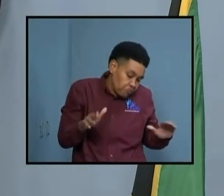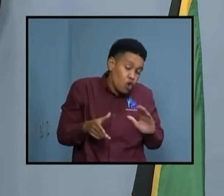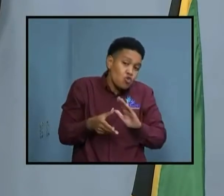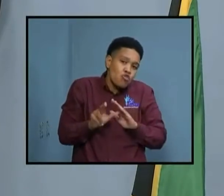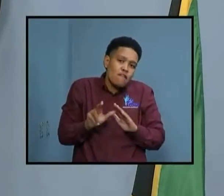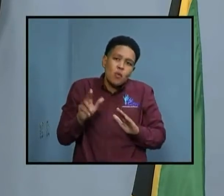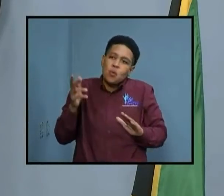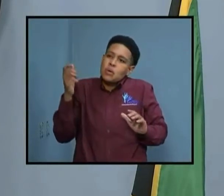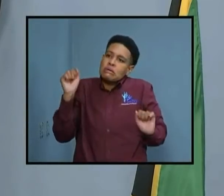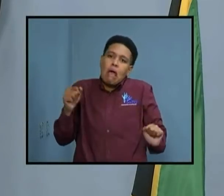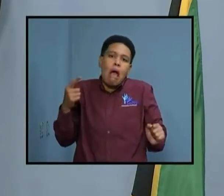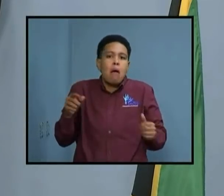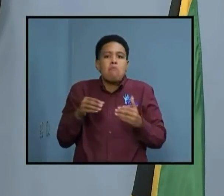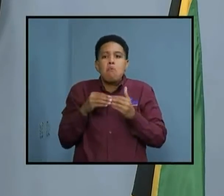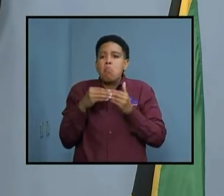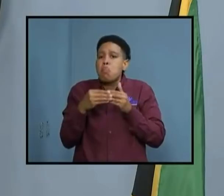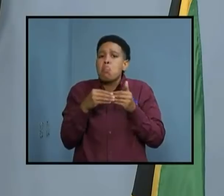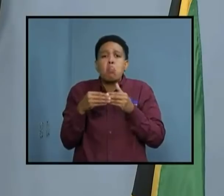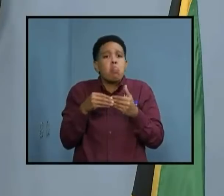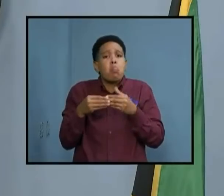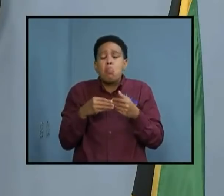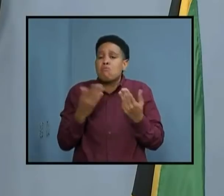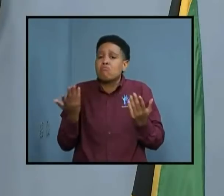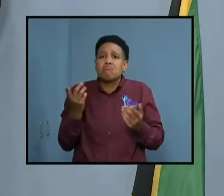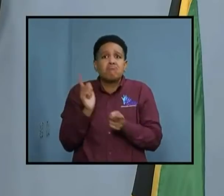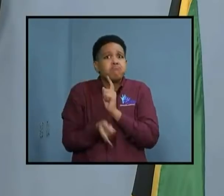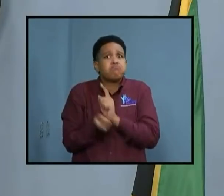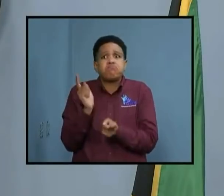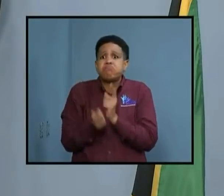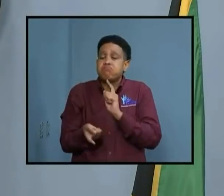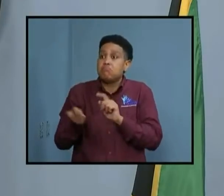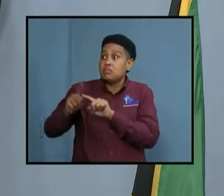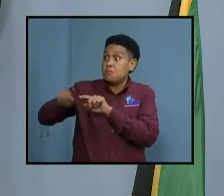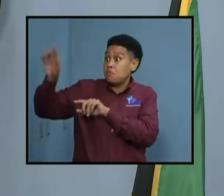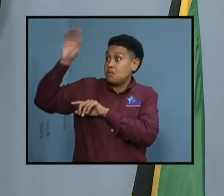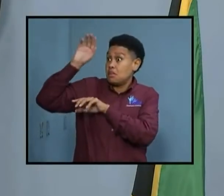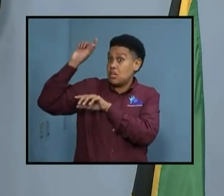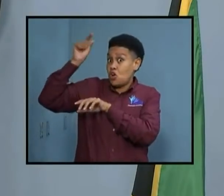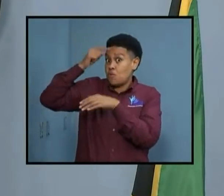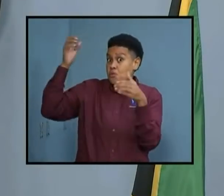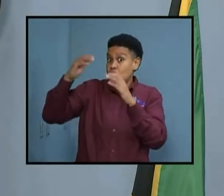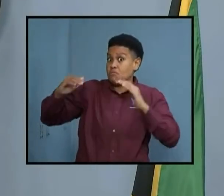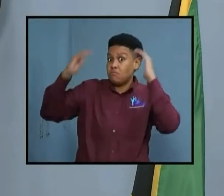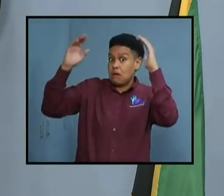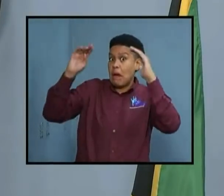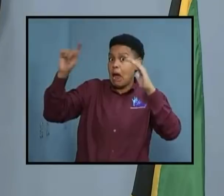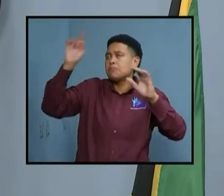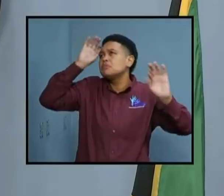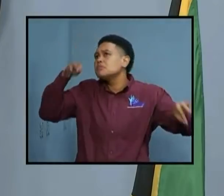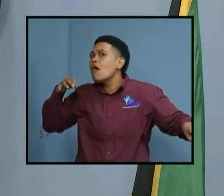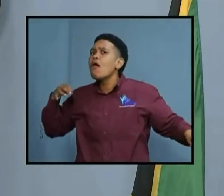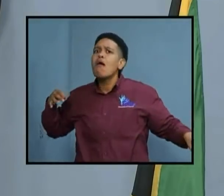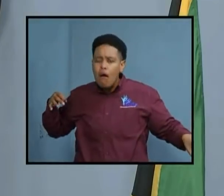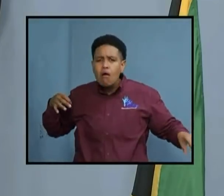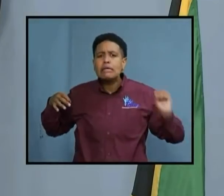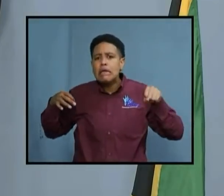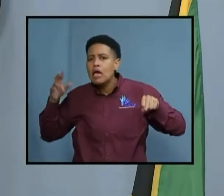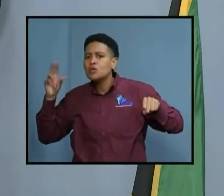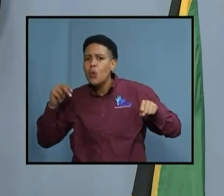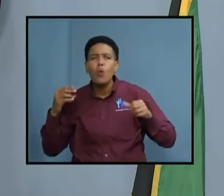fluid situation that clearly the cabinet will determine on based on what is happening closer to that